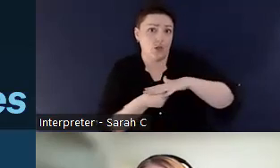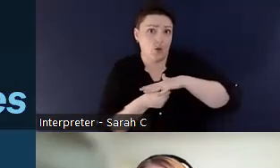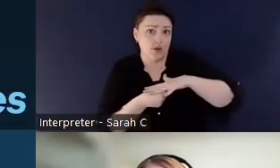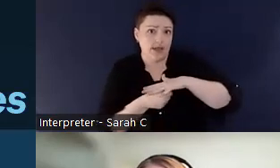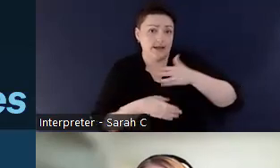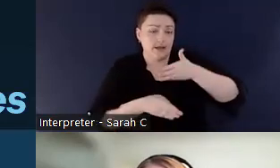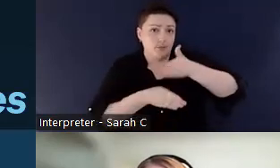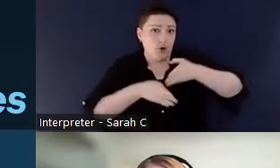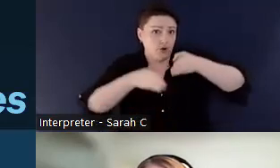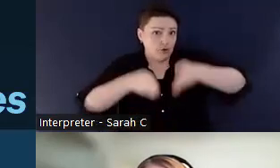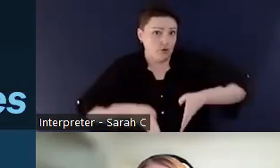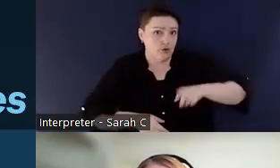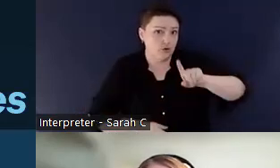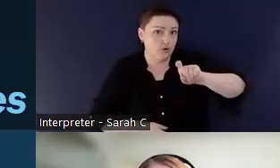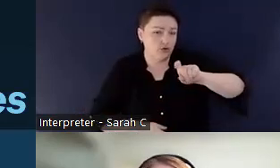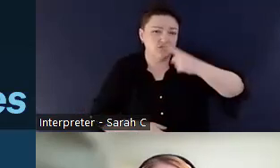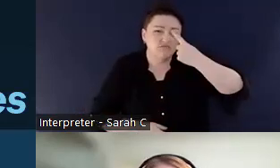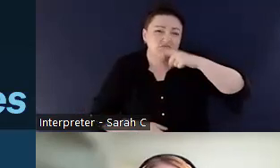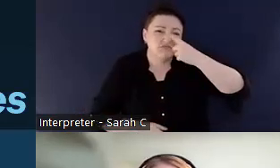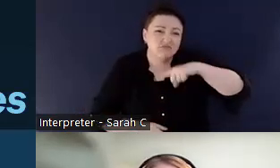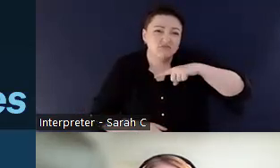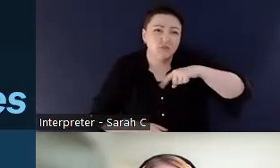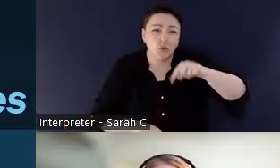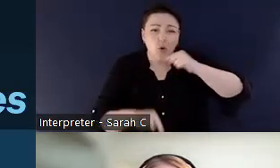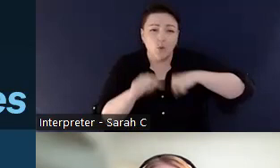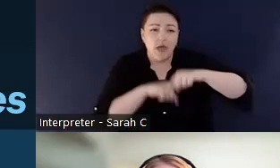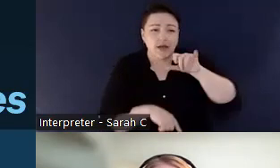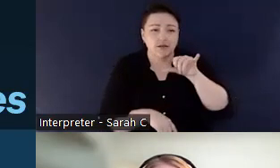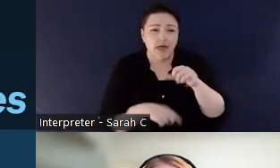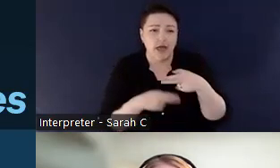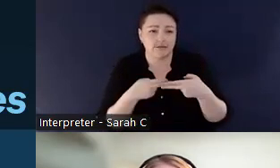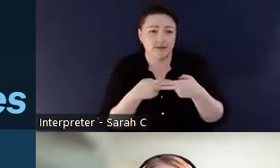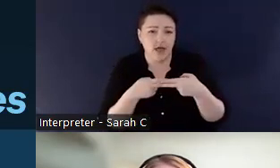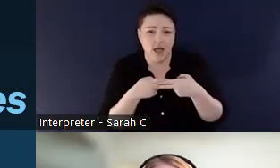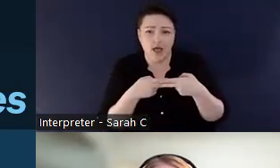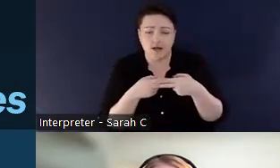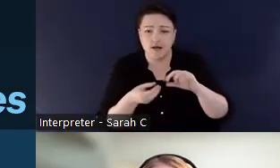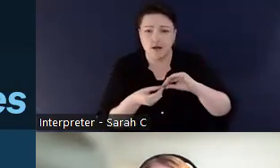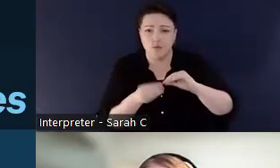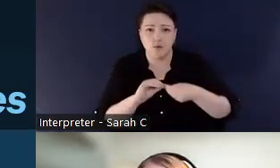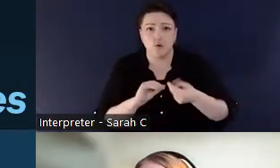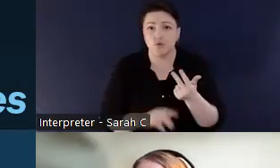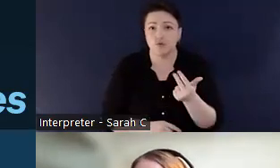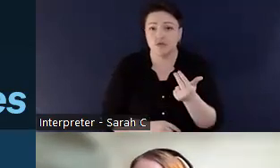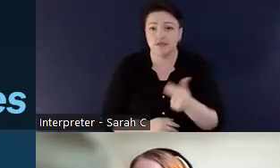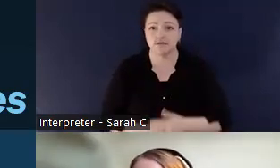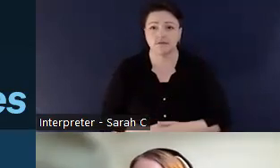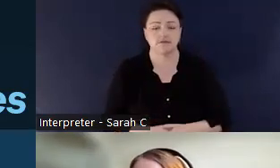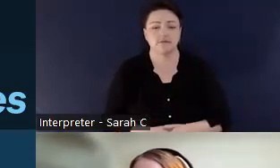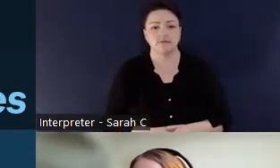If we could return to that slide of the presentation. So I think slide 13.